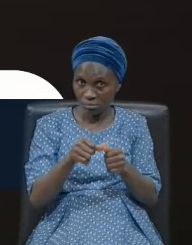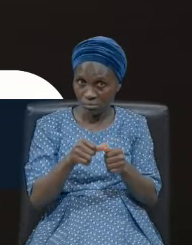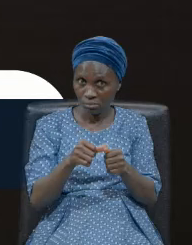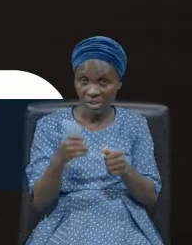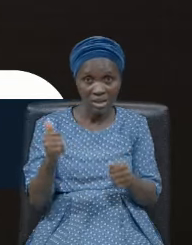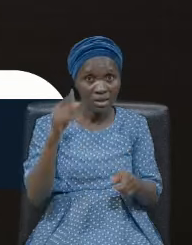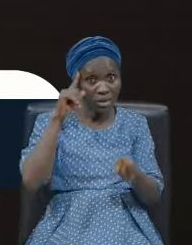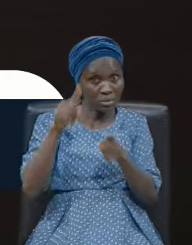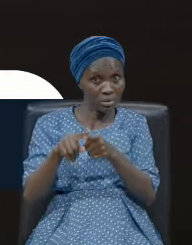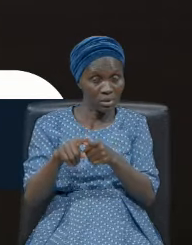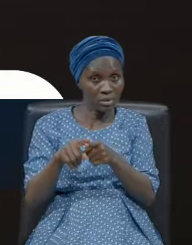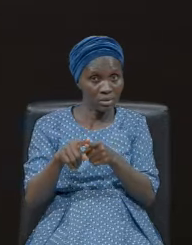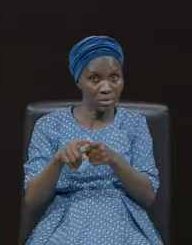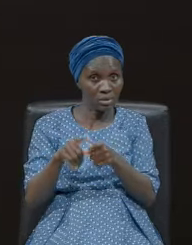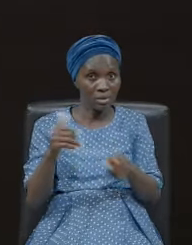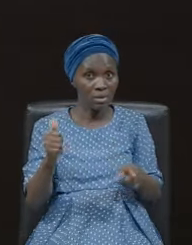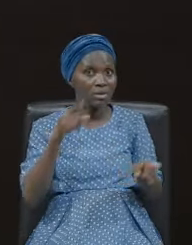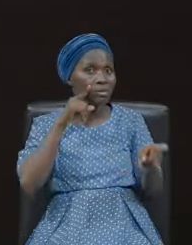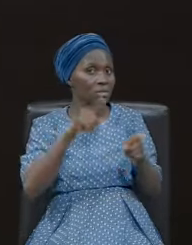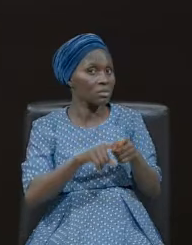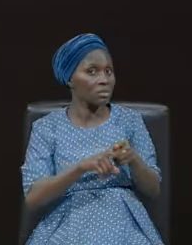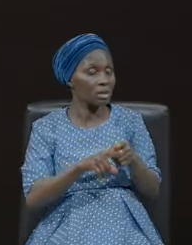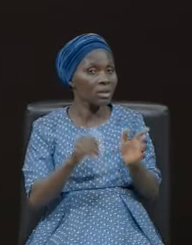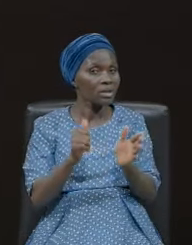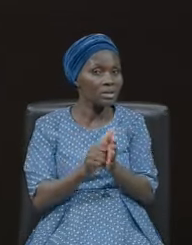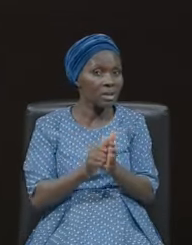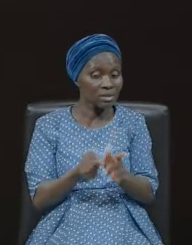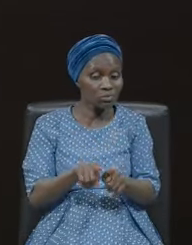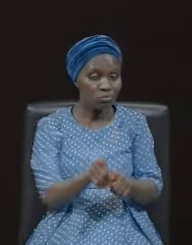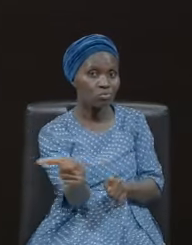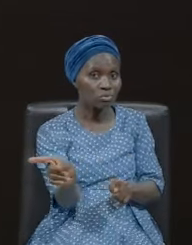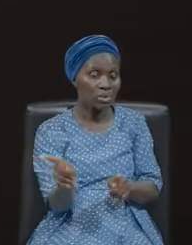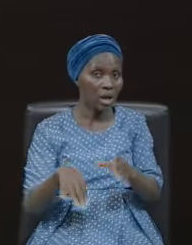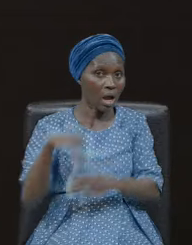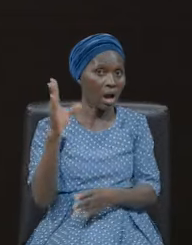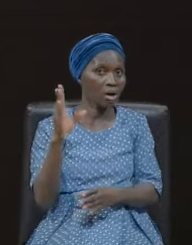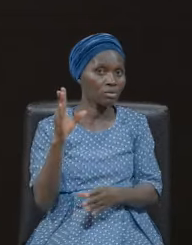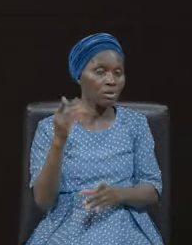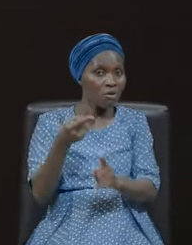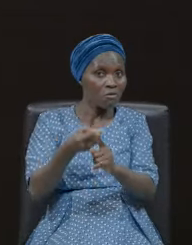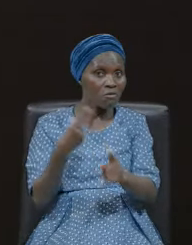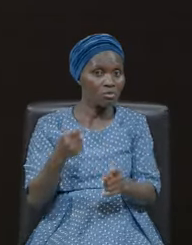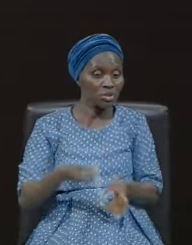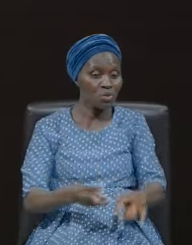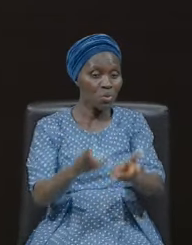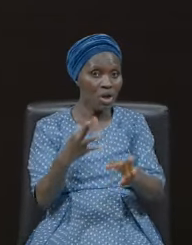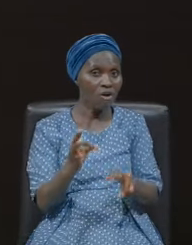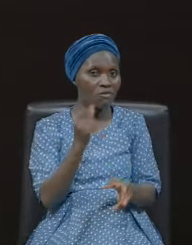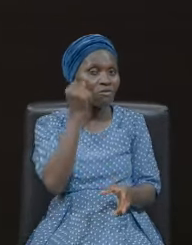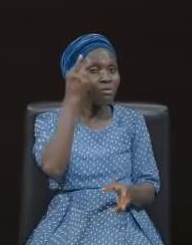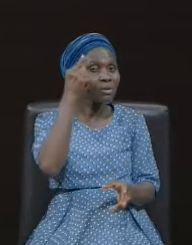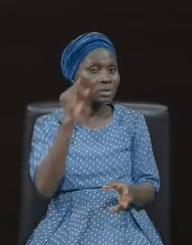brother, the sister that wanders out of the way of